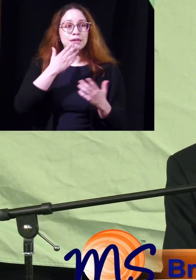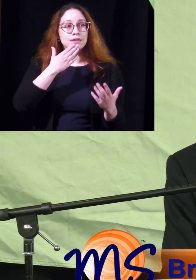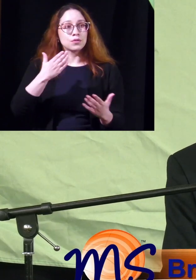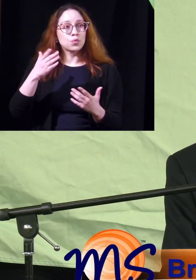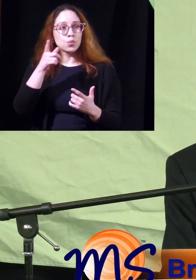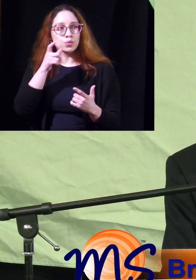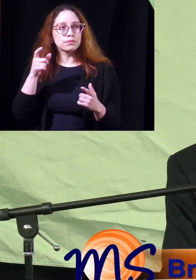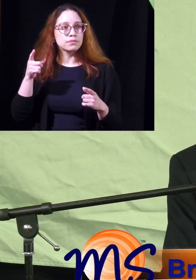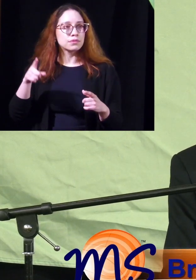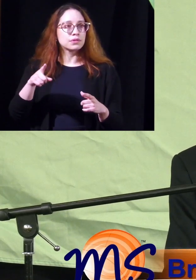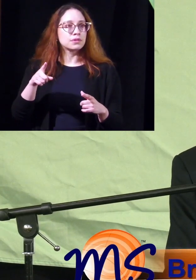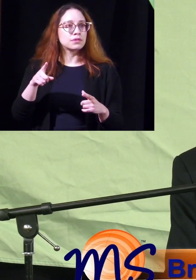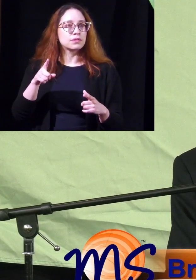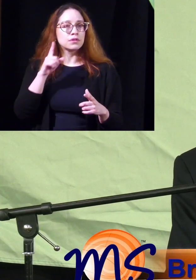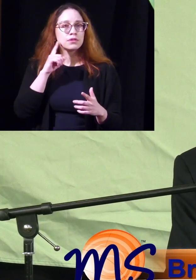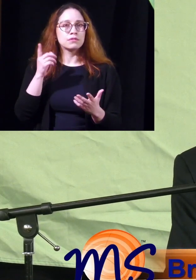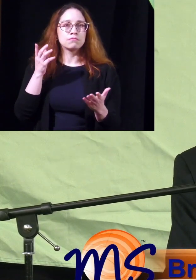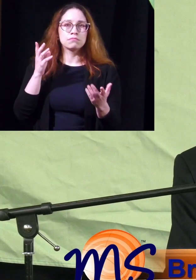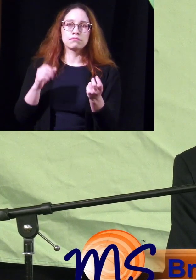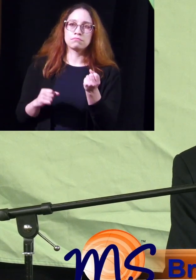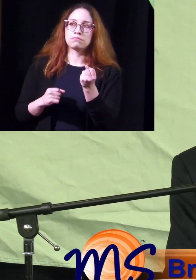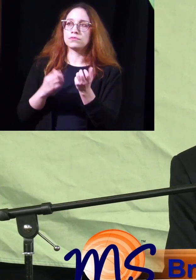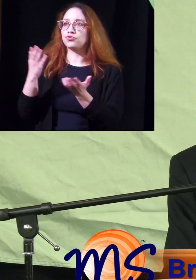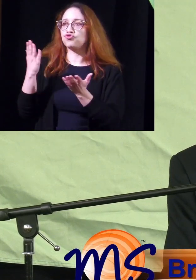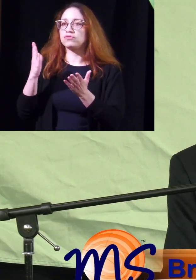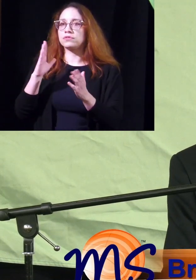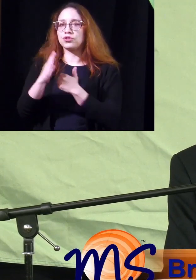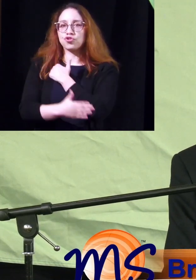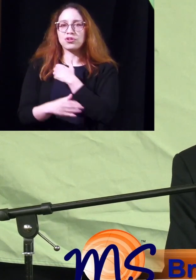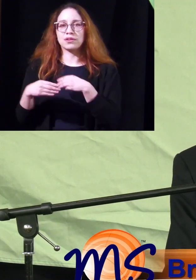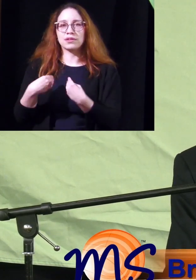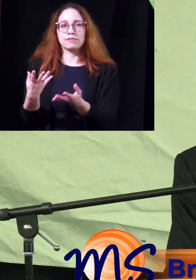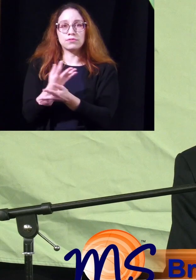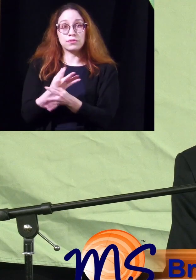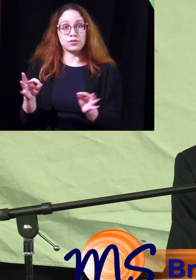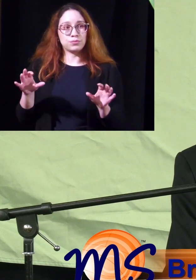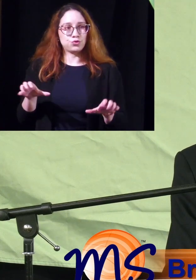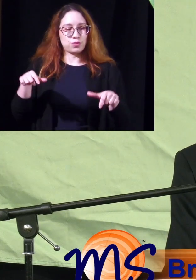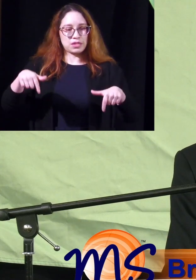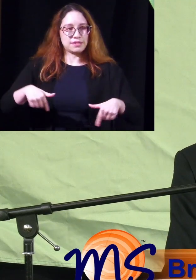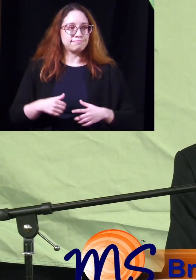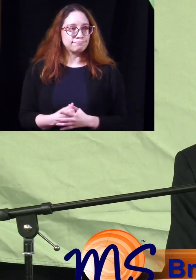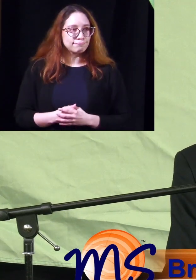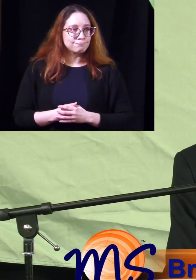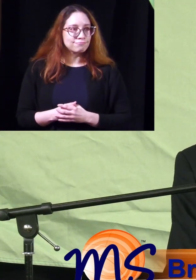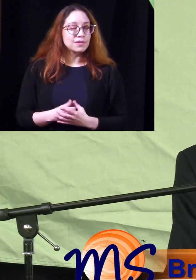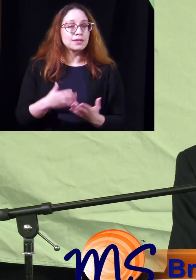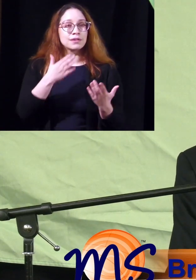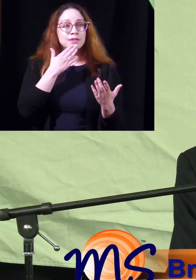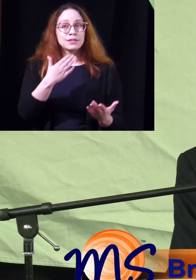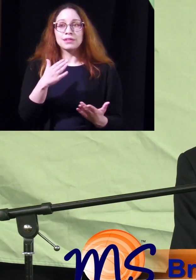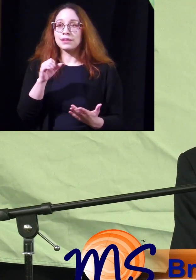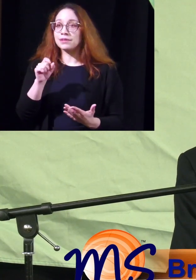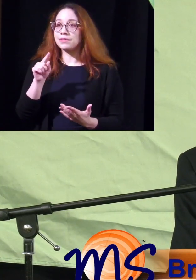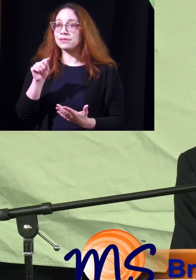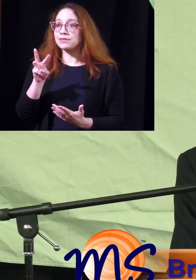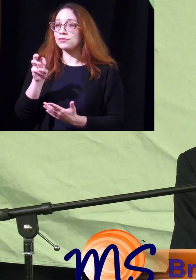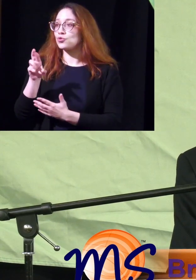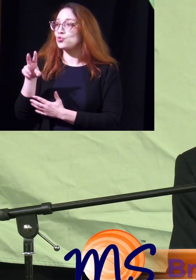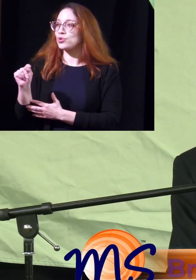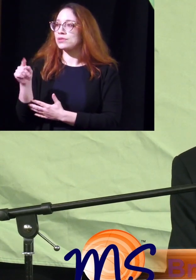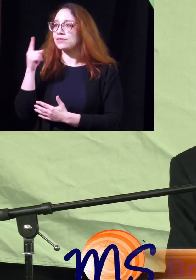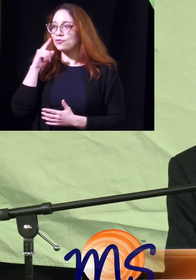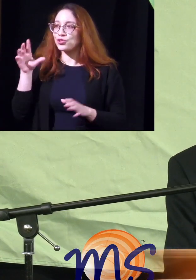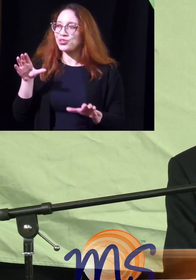all those who served our country and gave us the freedom to be able to do this. And thank you, Stuart,